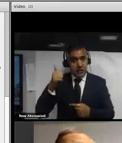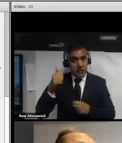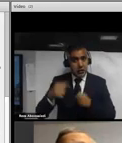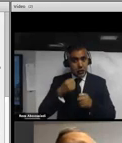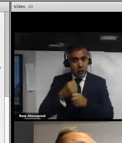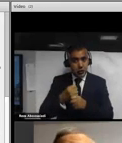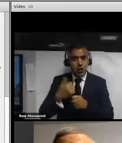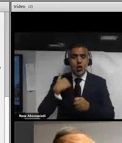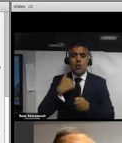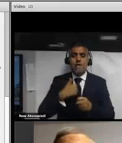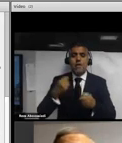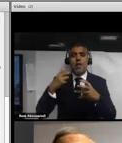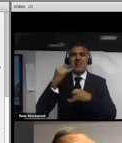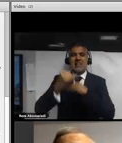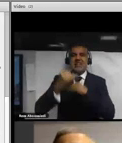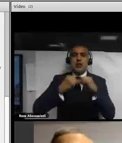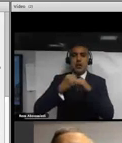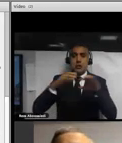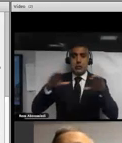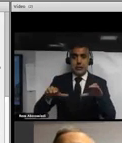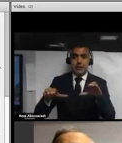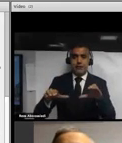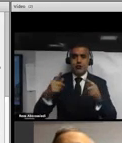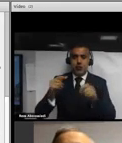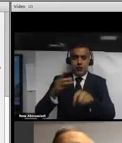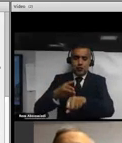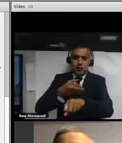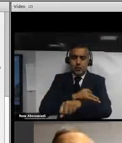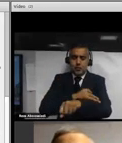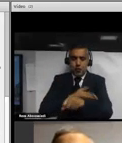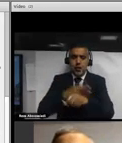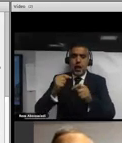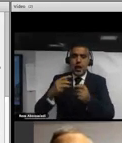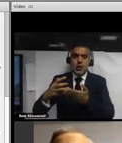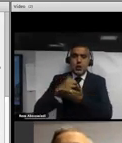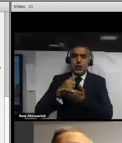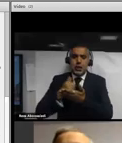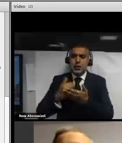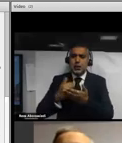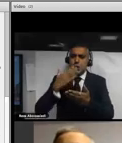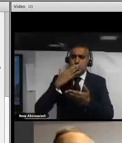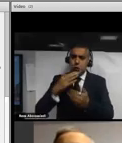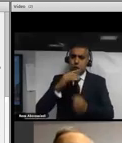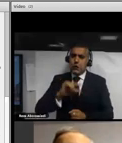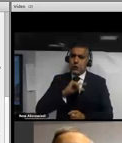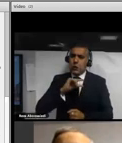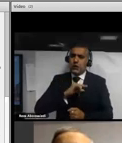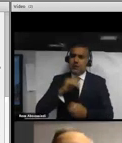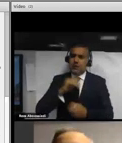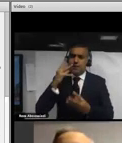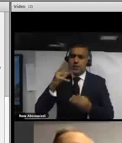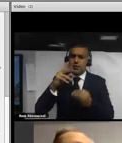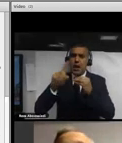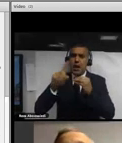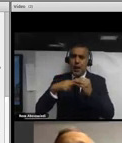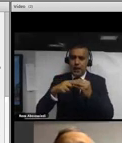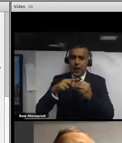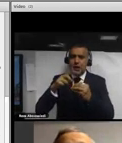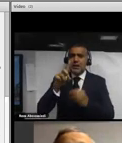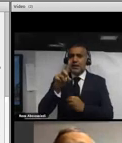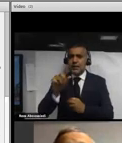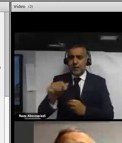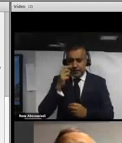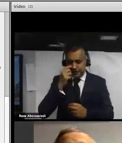of international efforts to improve the ability to collect comparable, good quality information on disability. It goes back